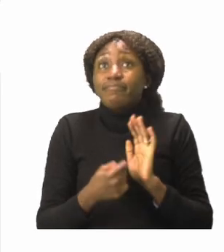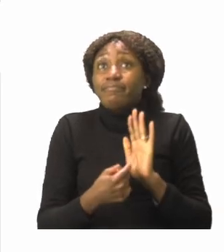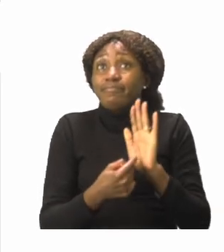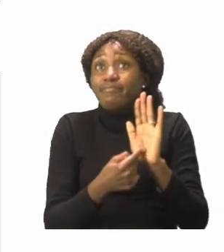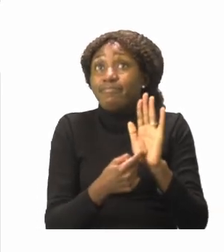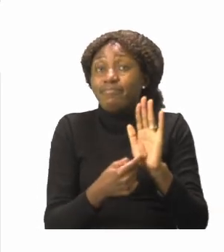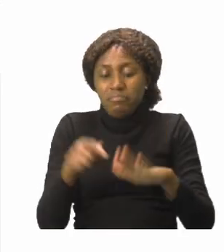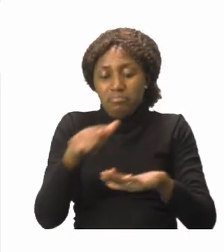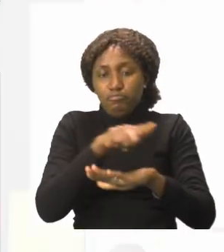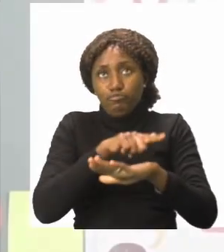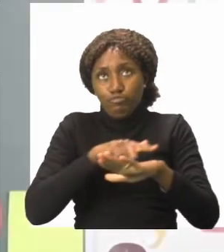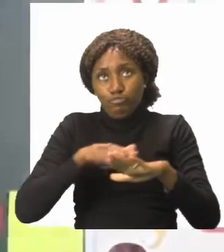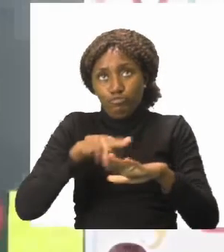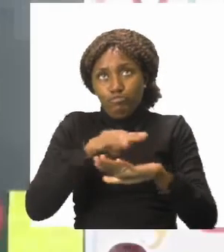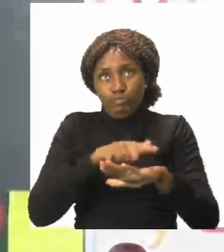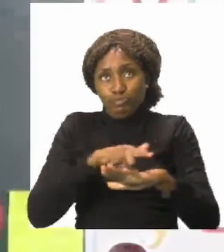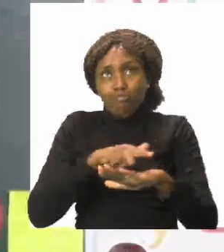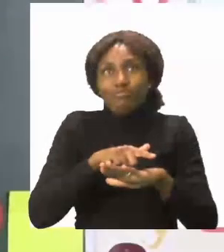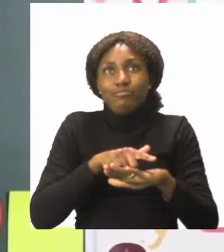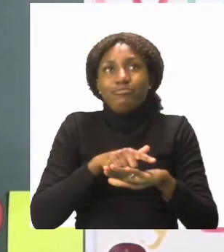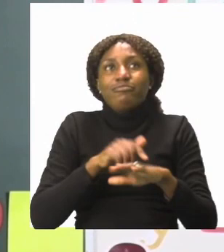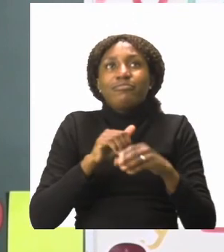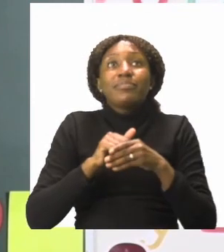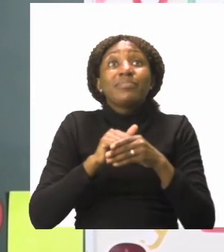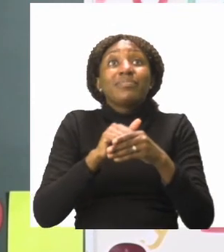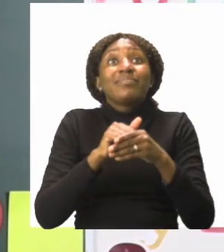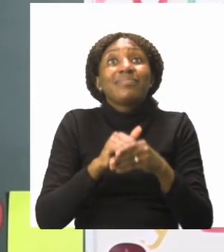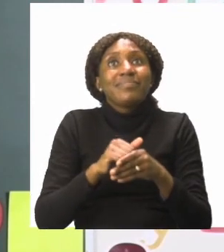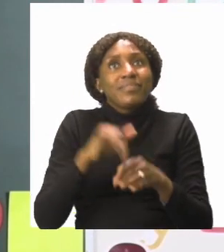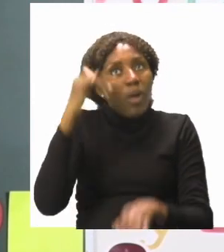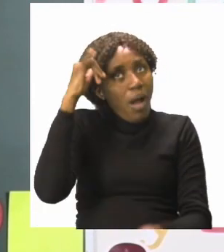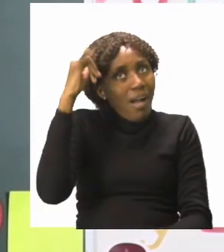local transport, and that is a